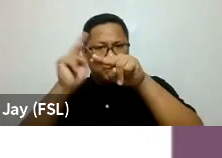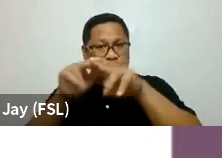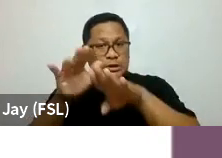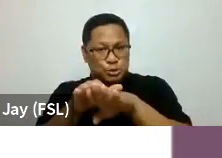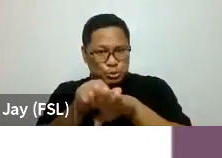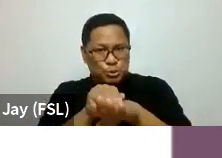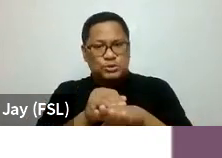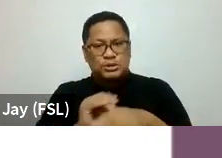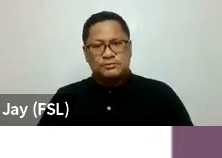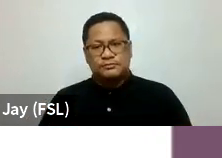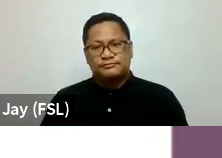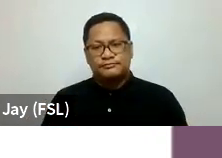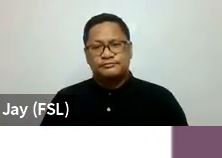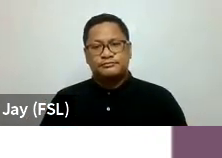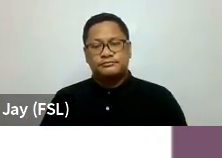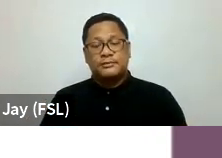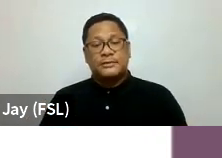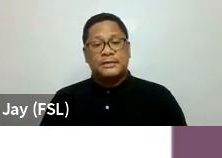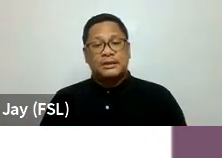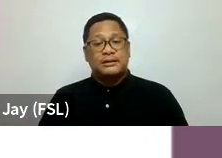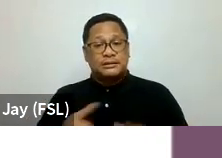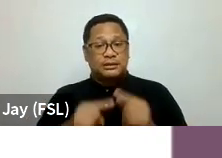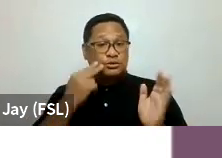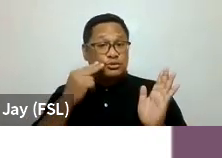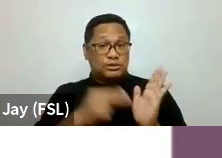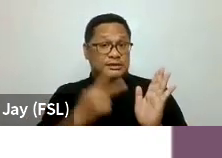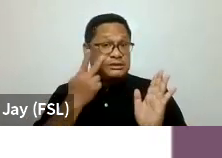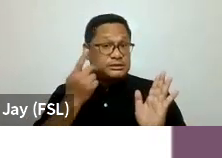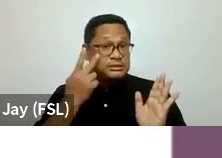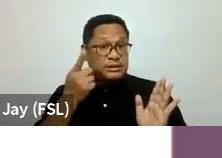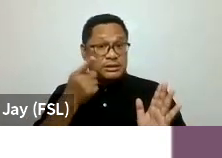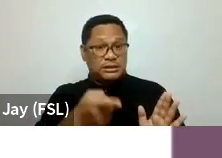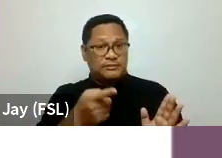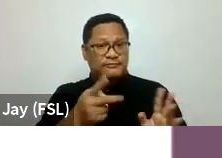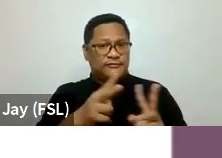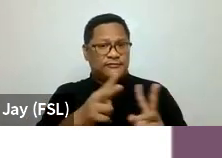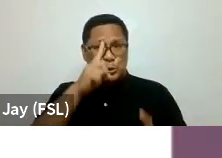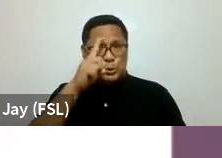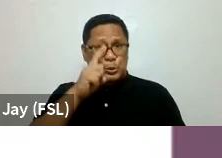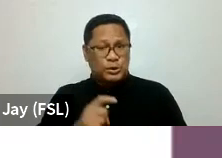slowly. You'll notice that the video is really old.